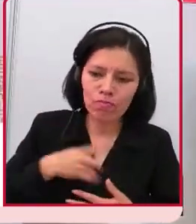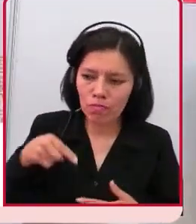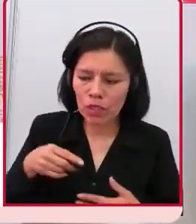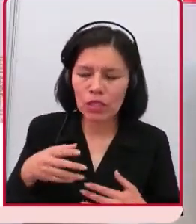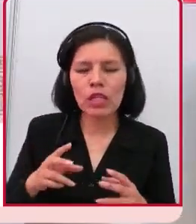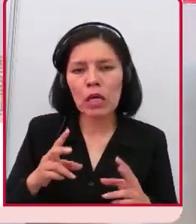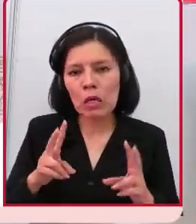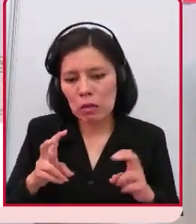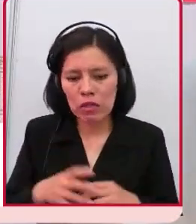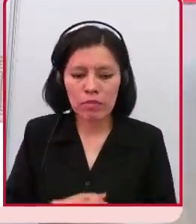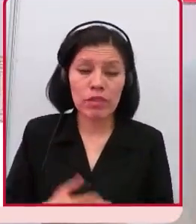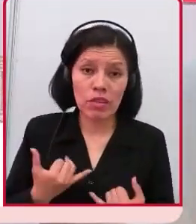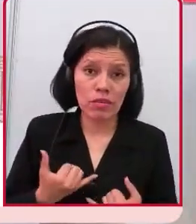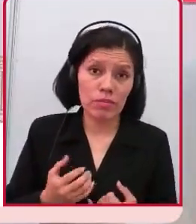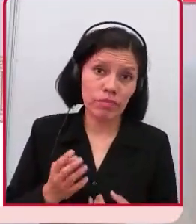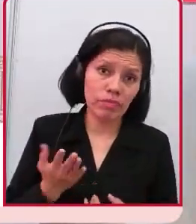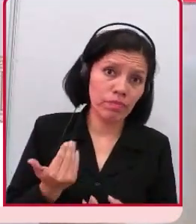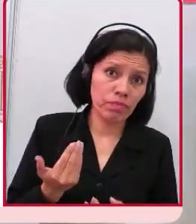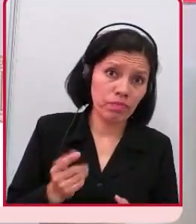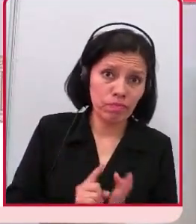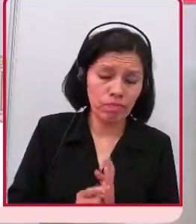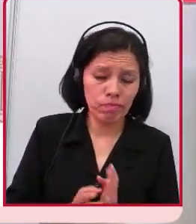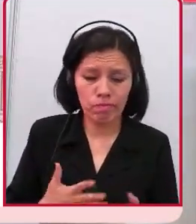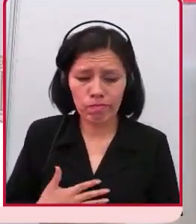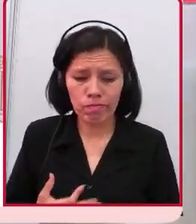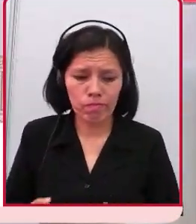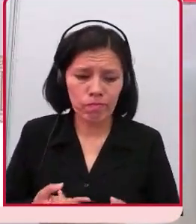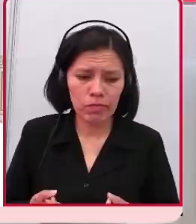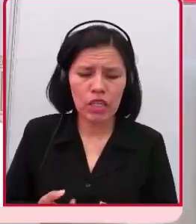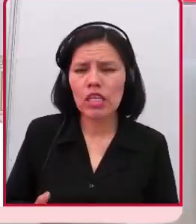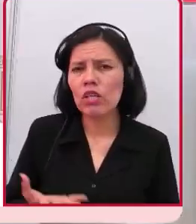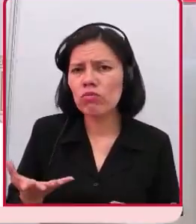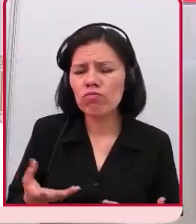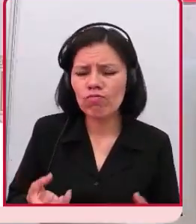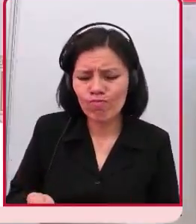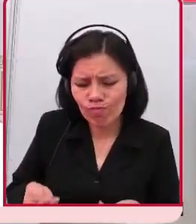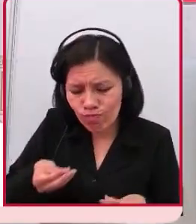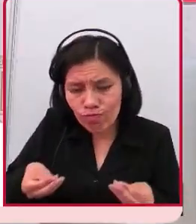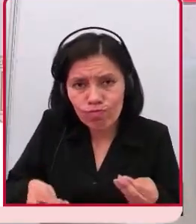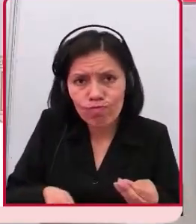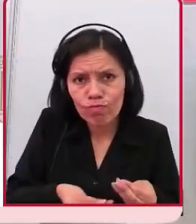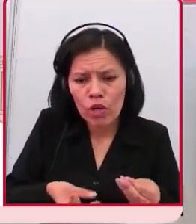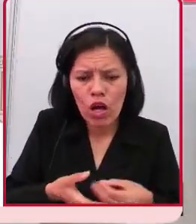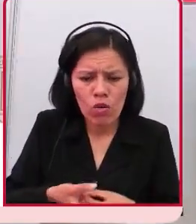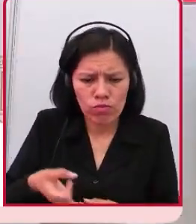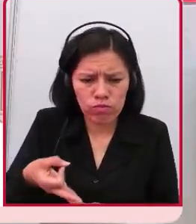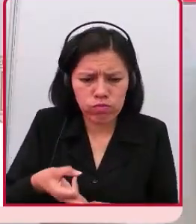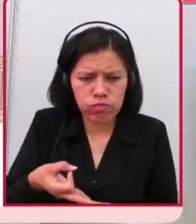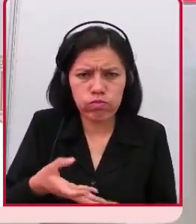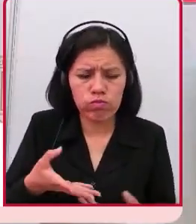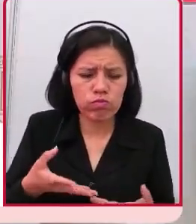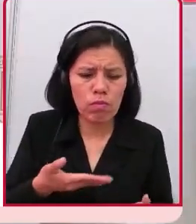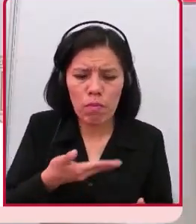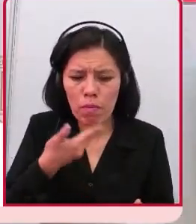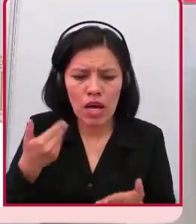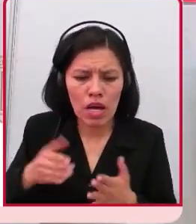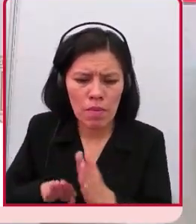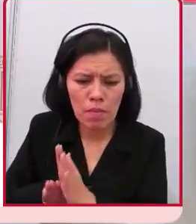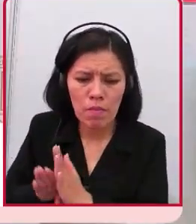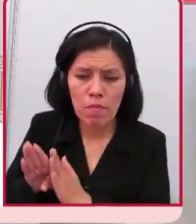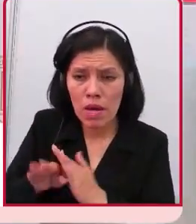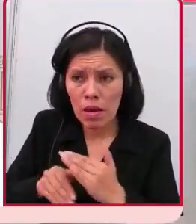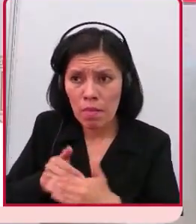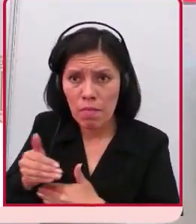So, briefly, I'll explain an additional successful implementation that has